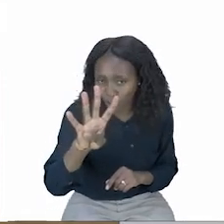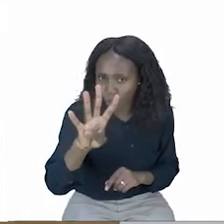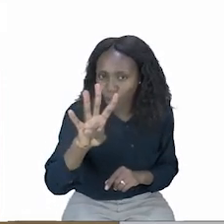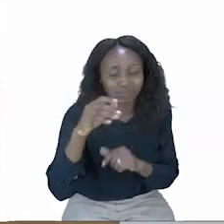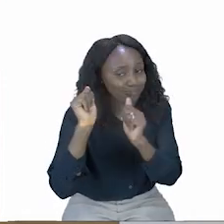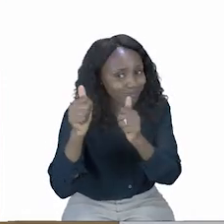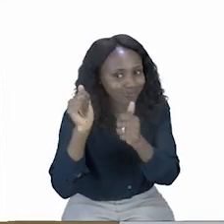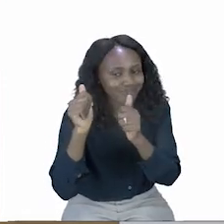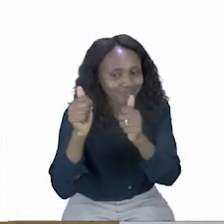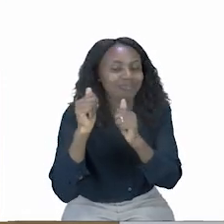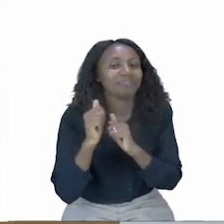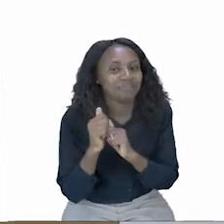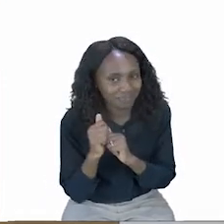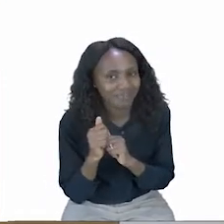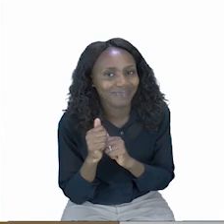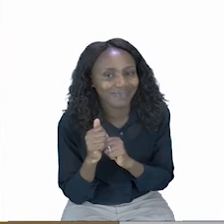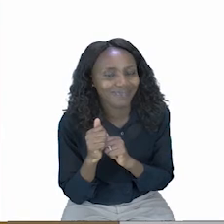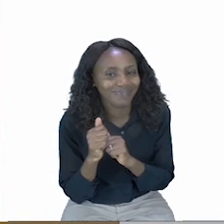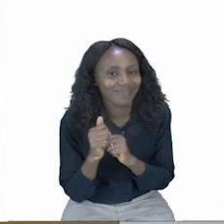go. Oopsies.